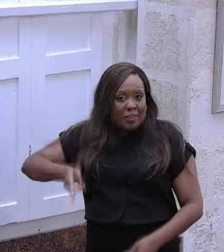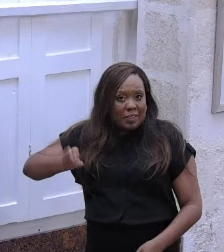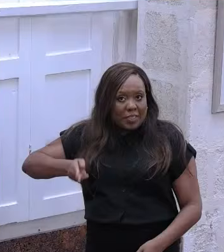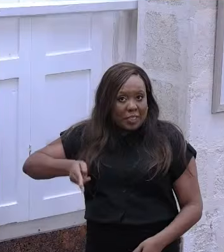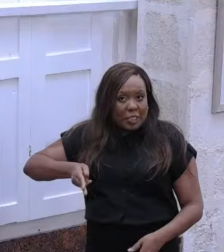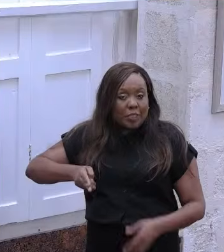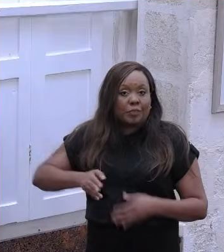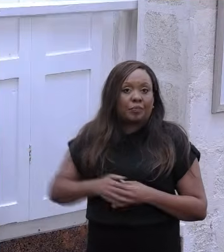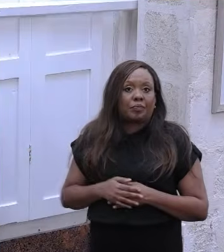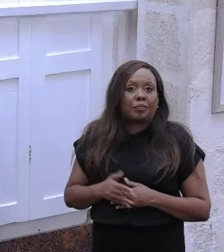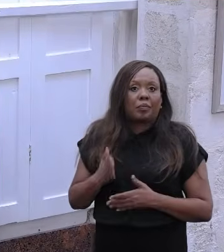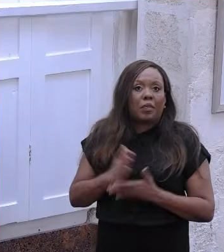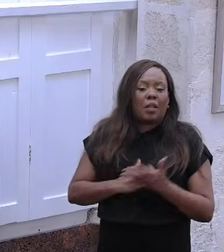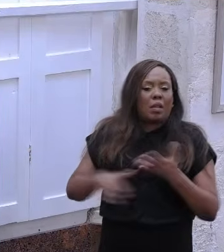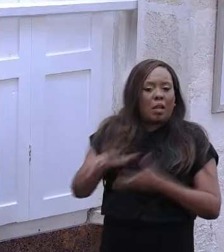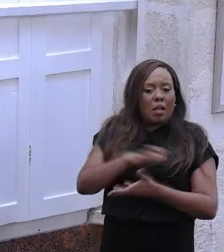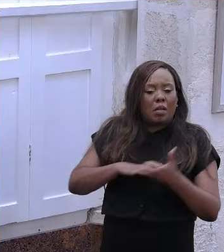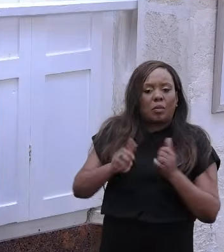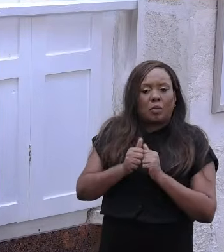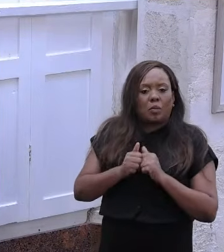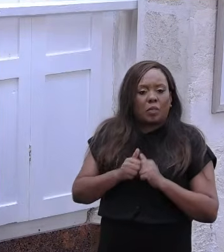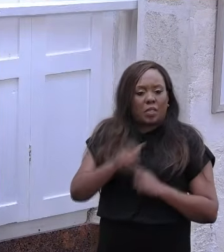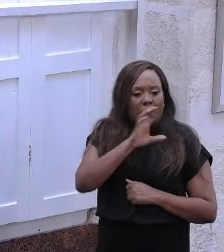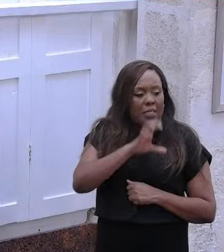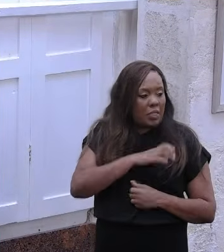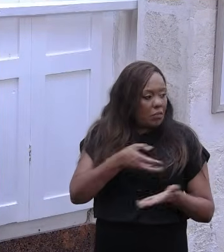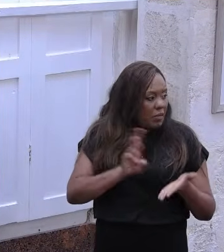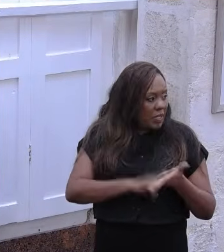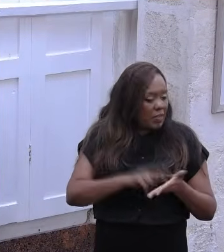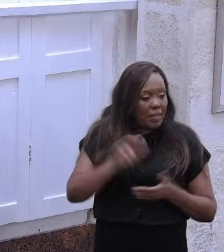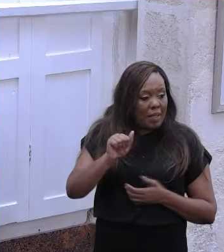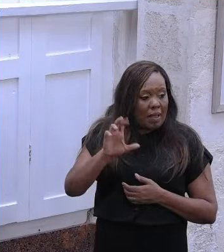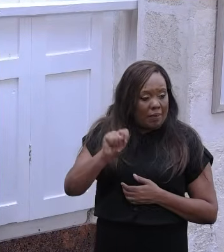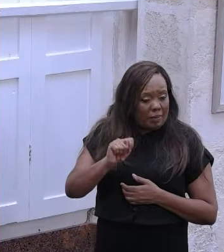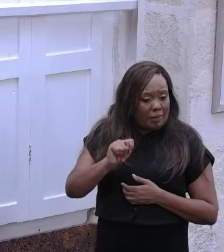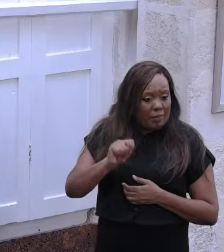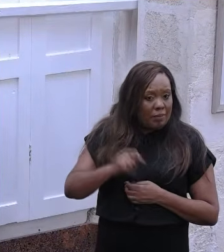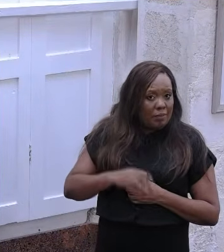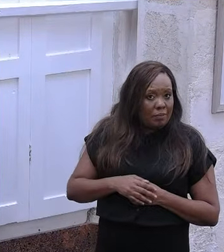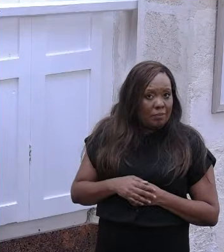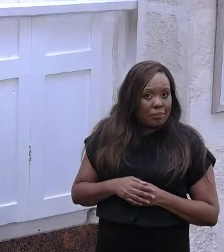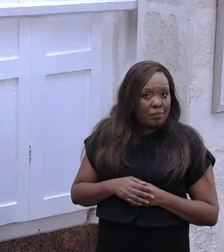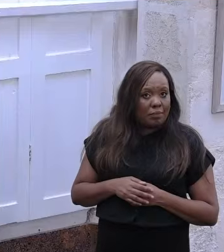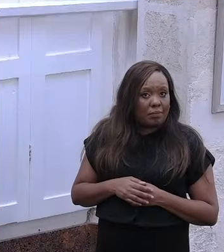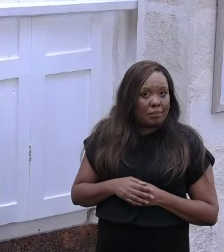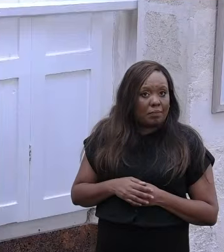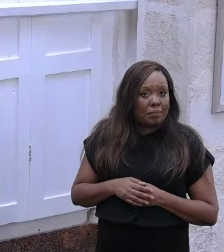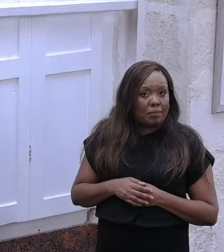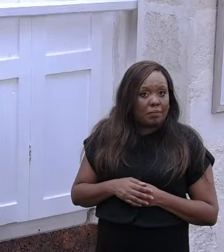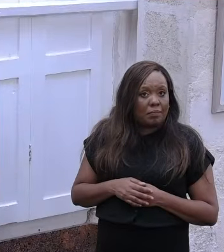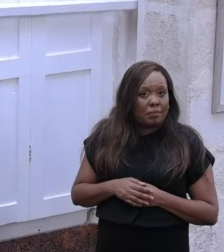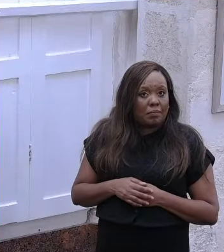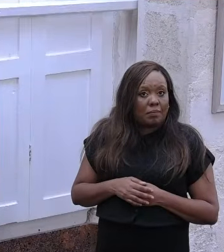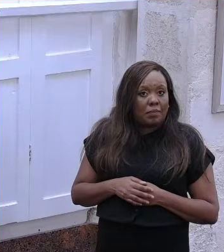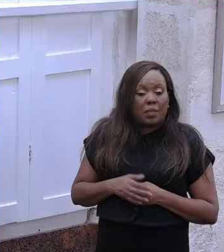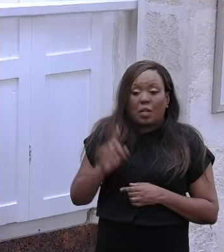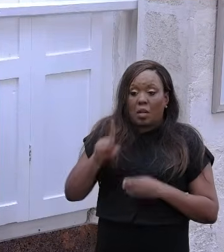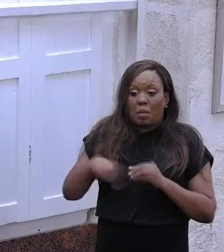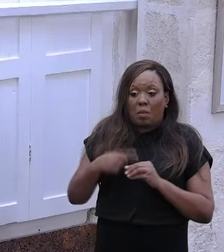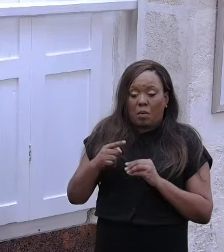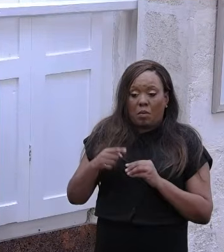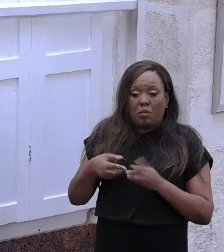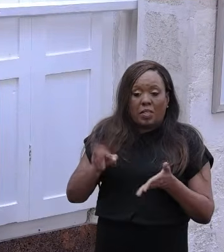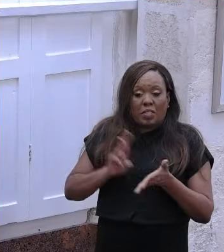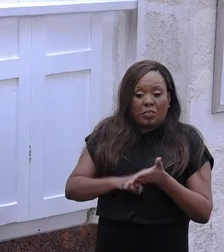the Citizenship Registration Act, relative to what happens at registration at birth,